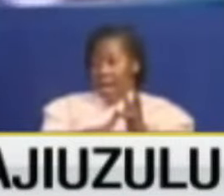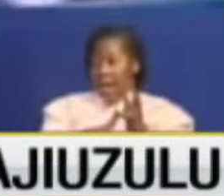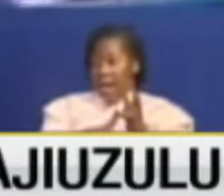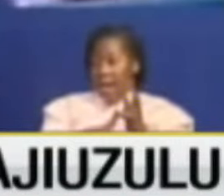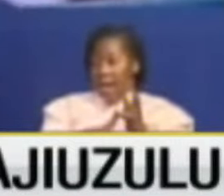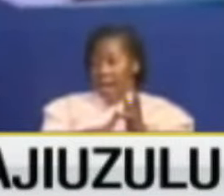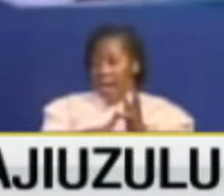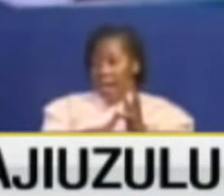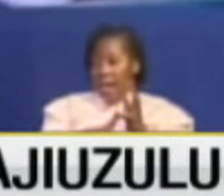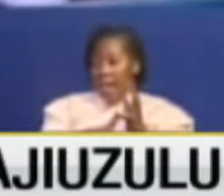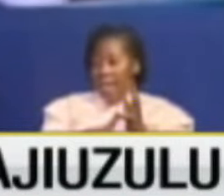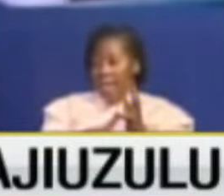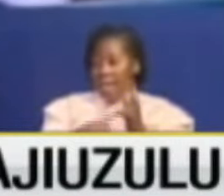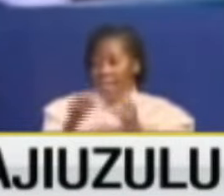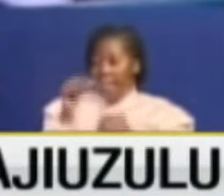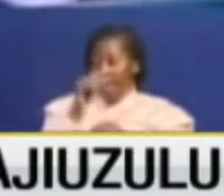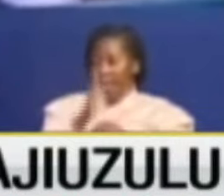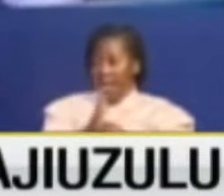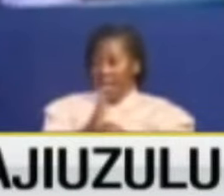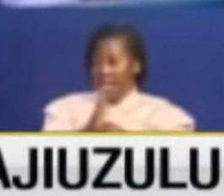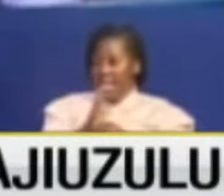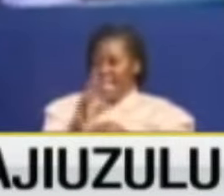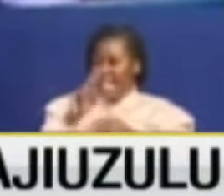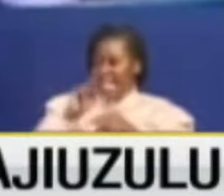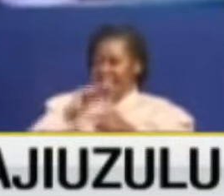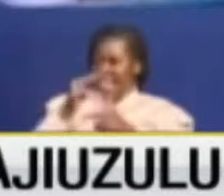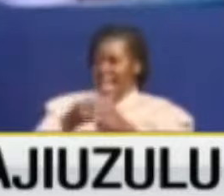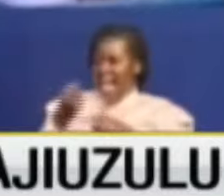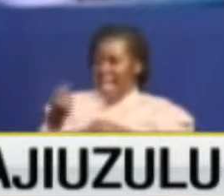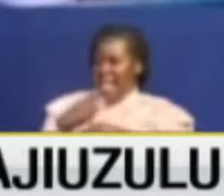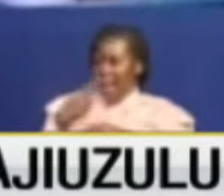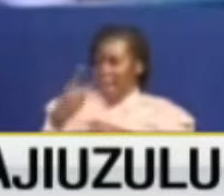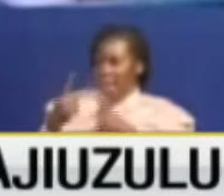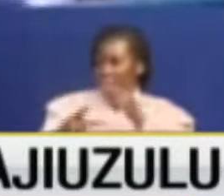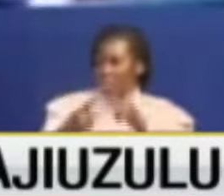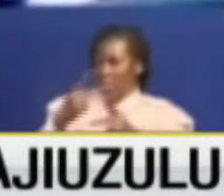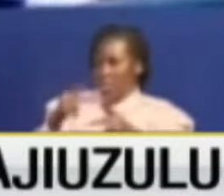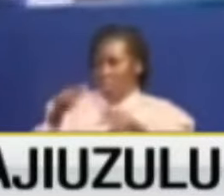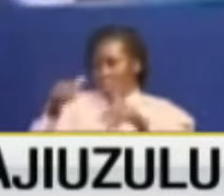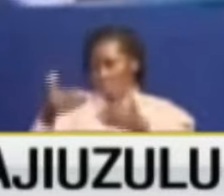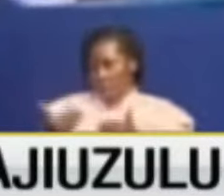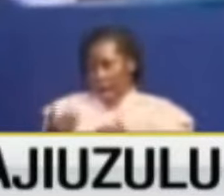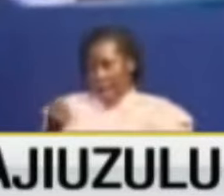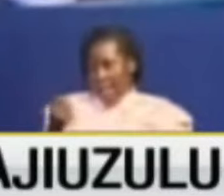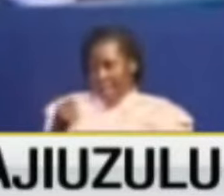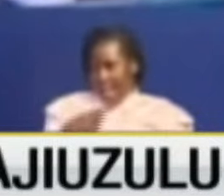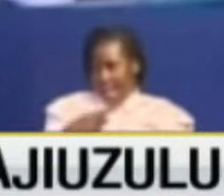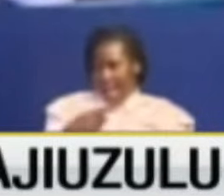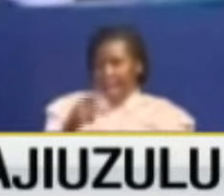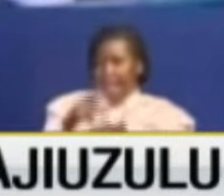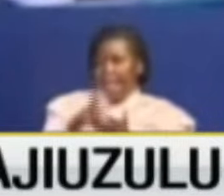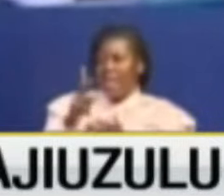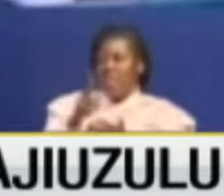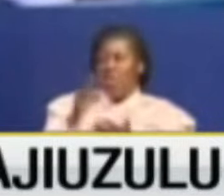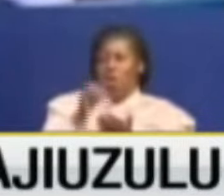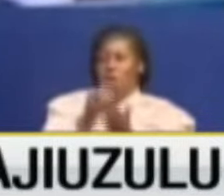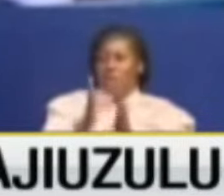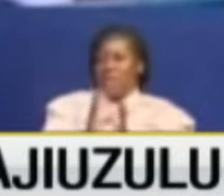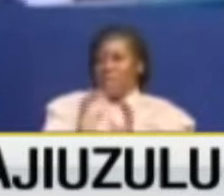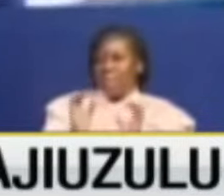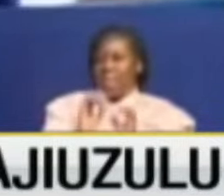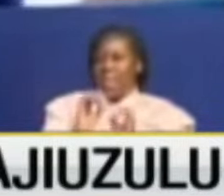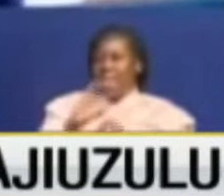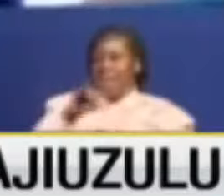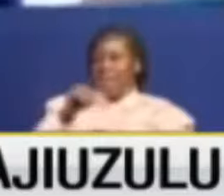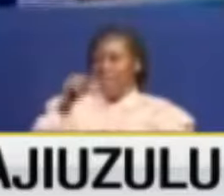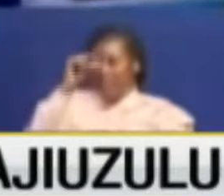of fact, the governor is neither a salary processing or a salary paying officer in the